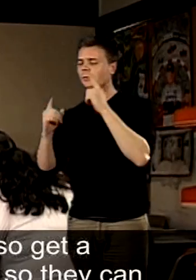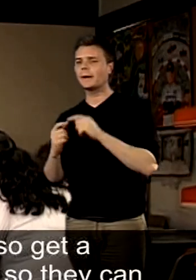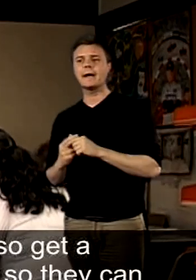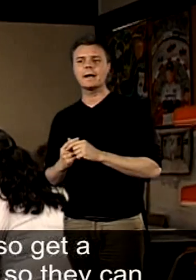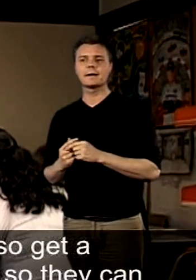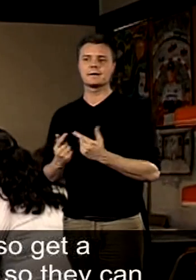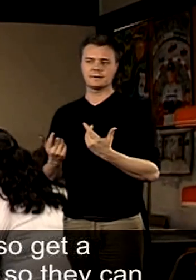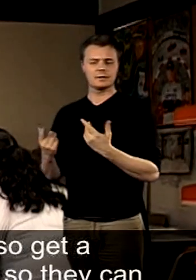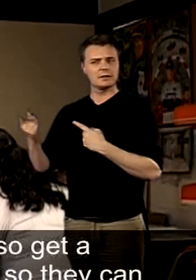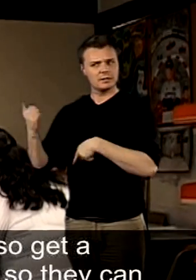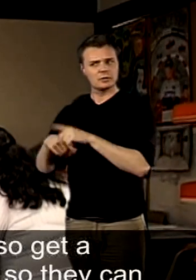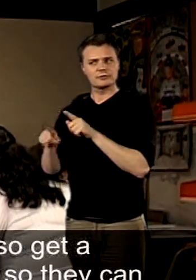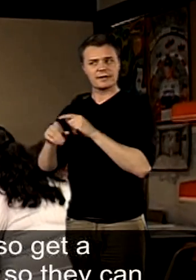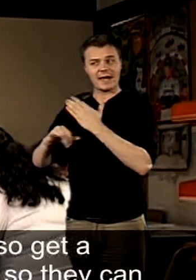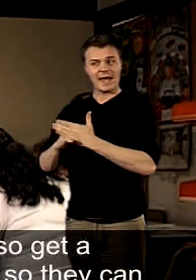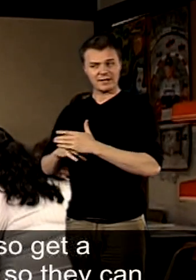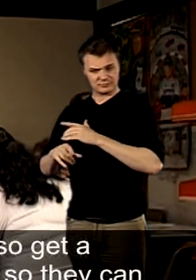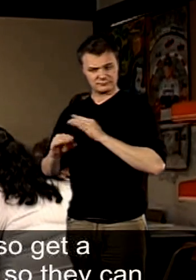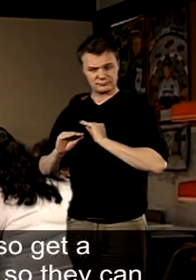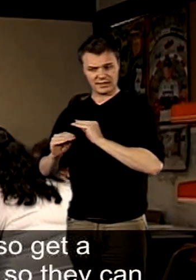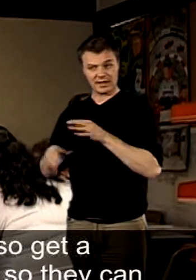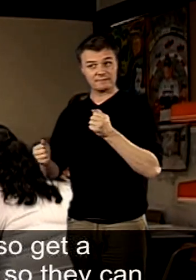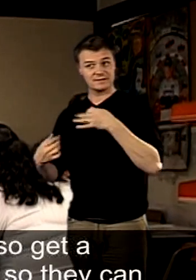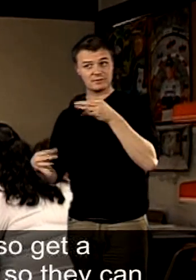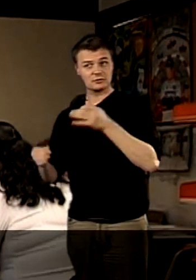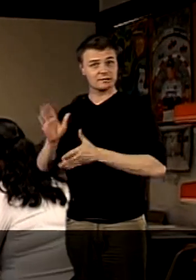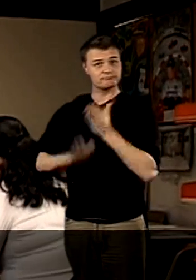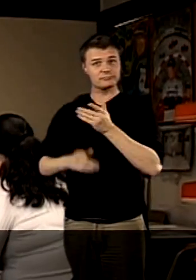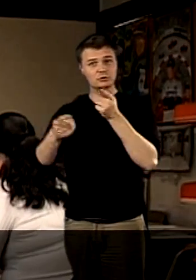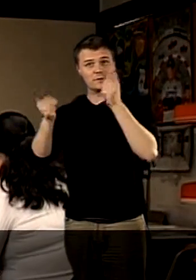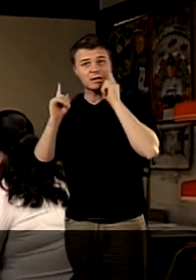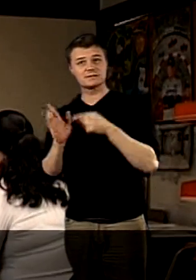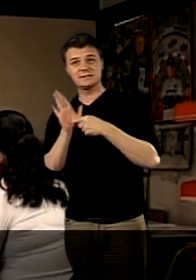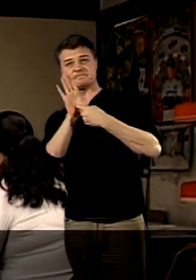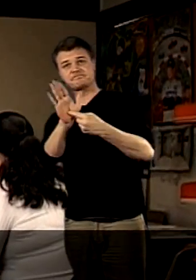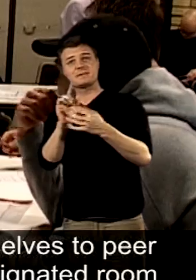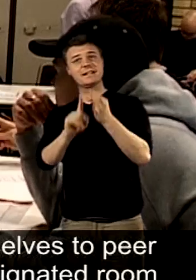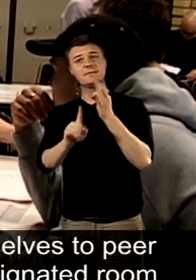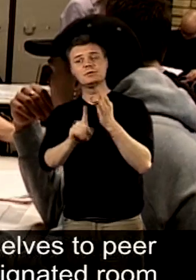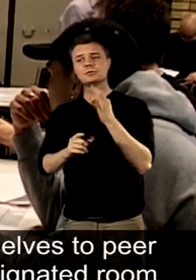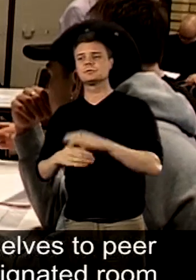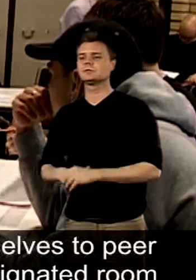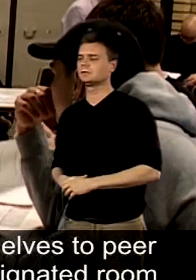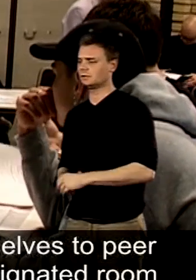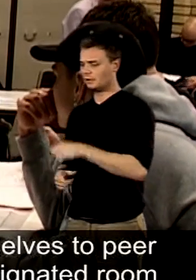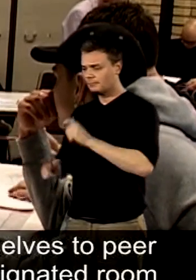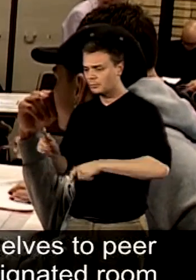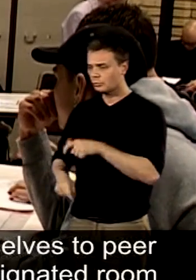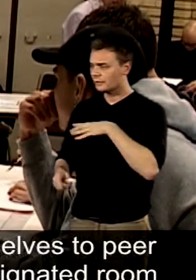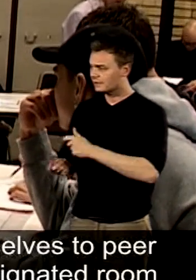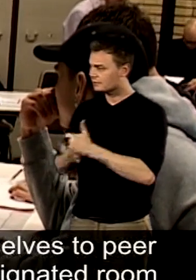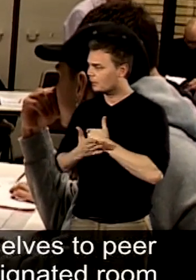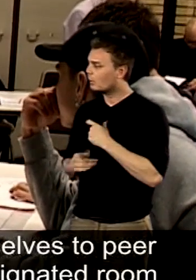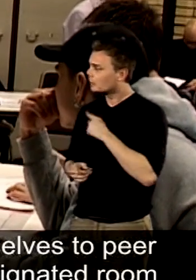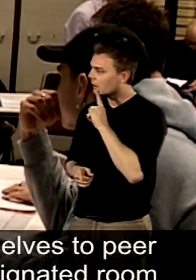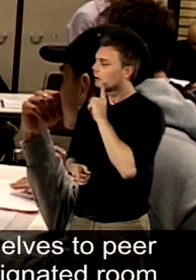people's problems. They also get a certificate at the end of the training so they can take that to university interviews. Pupils needing support